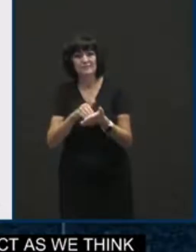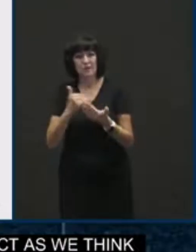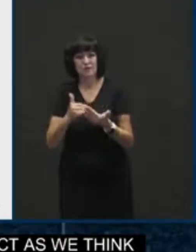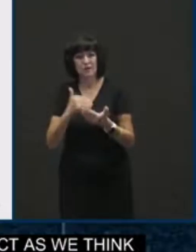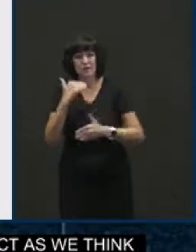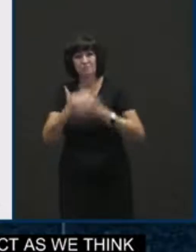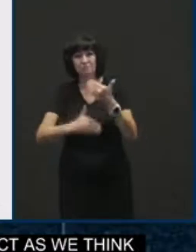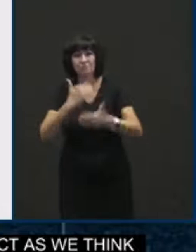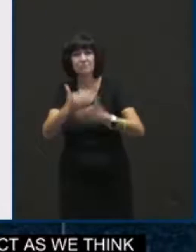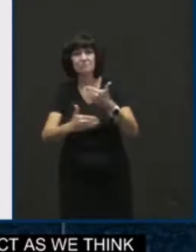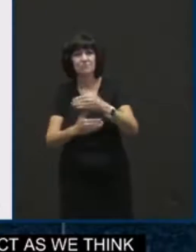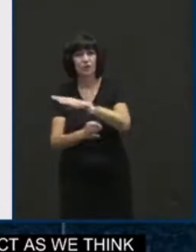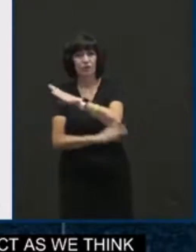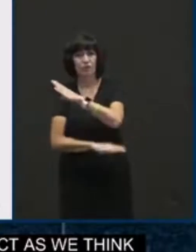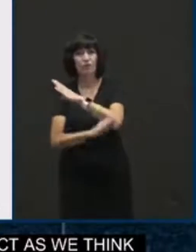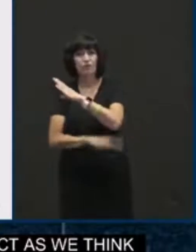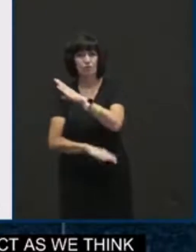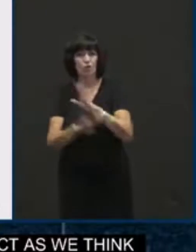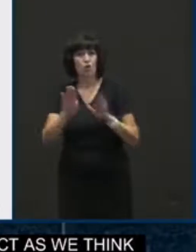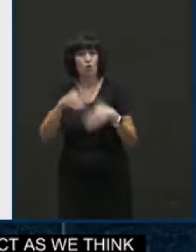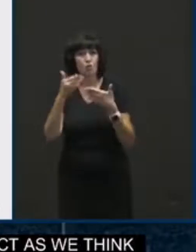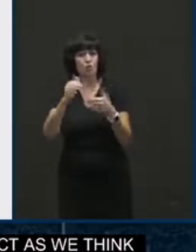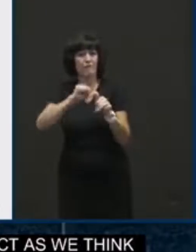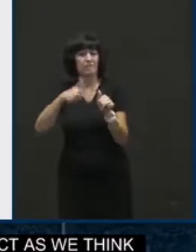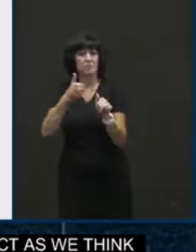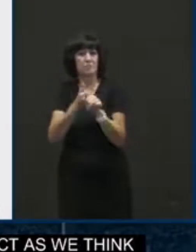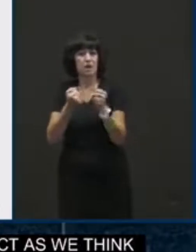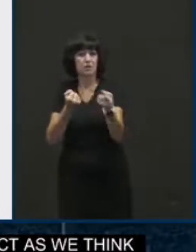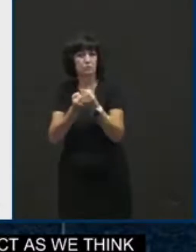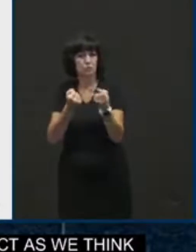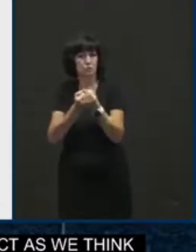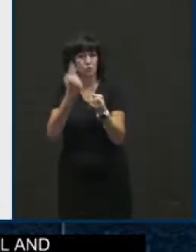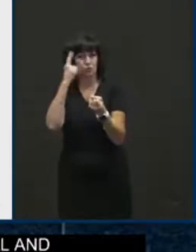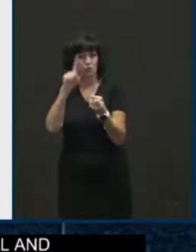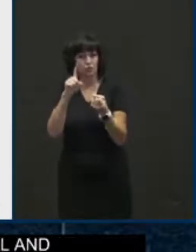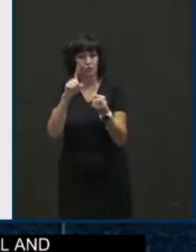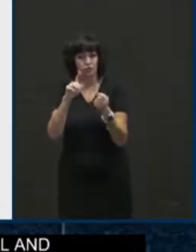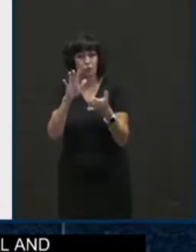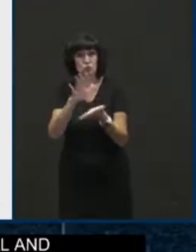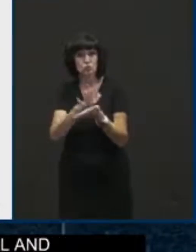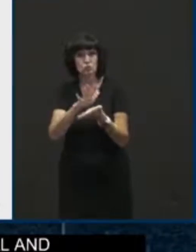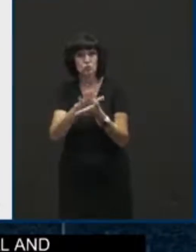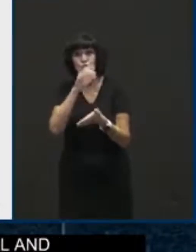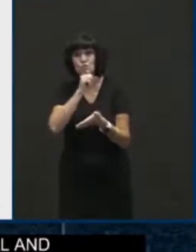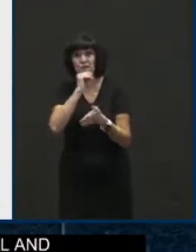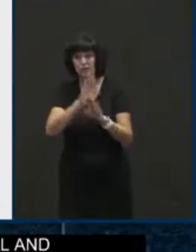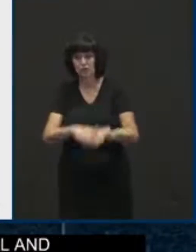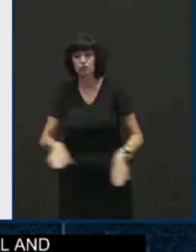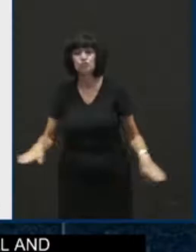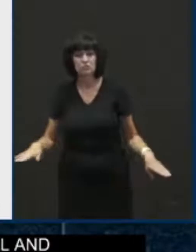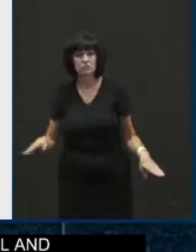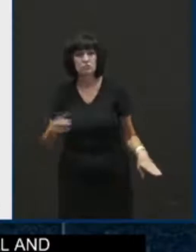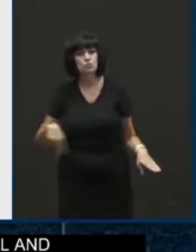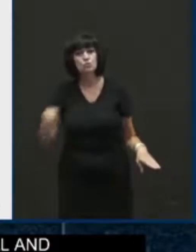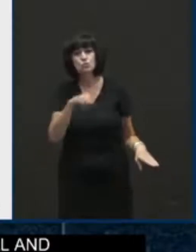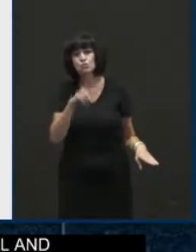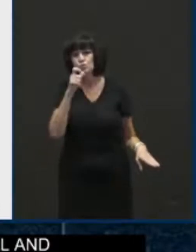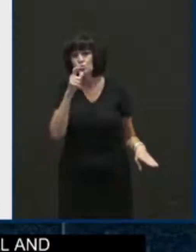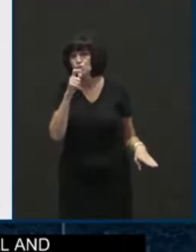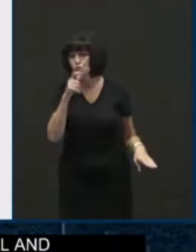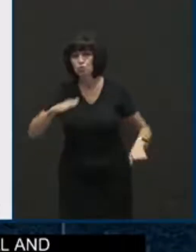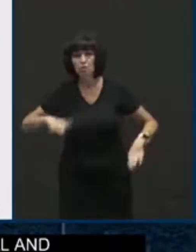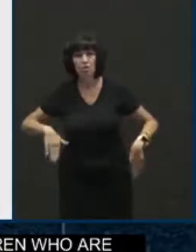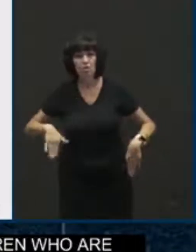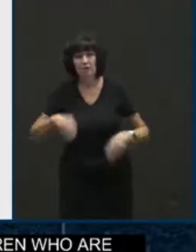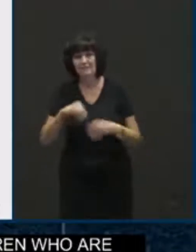and providing backup support for school-aged children who are not in school. We visited some of the